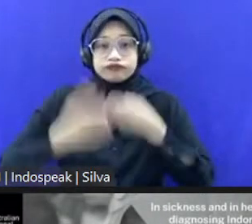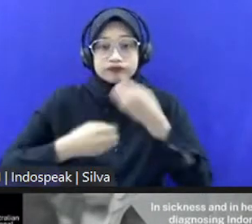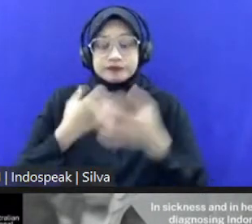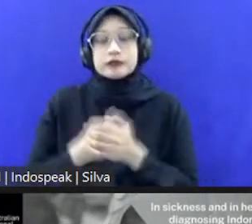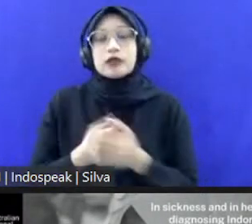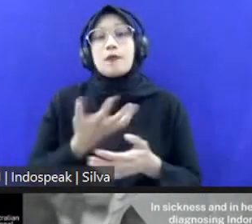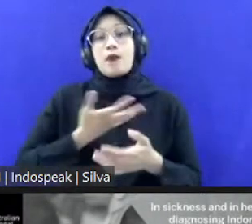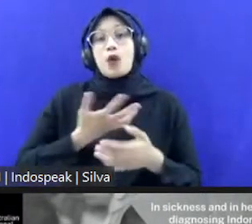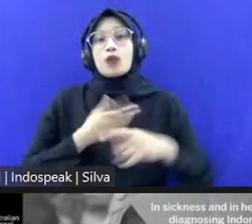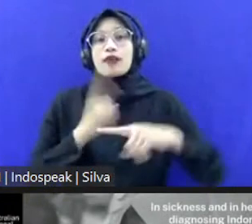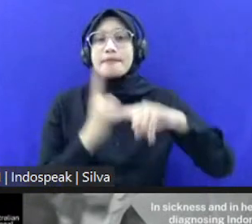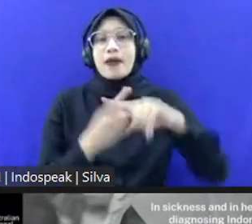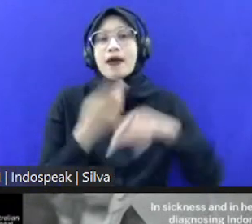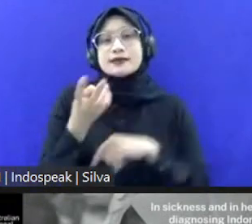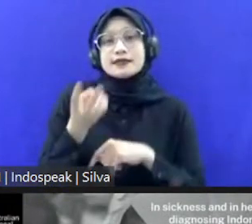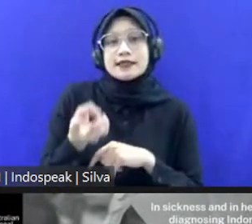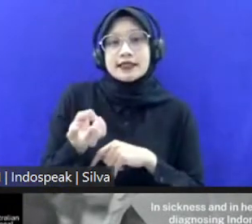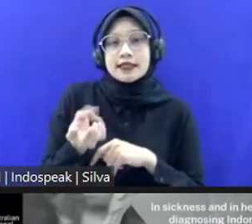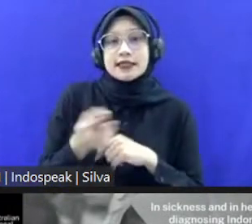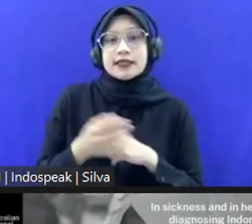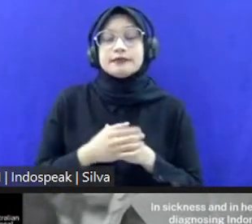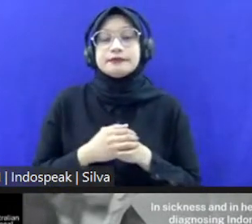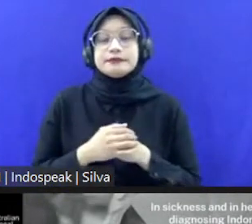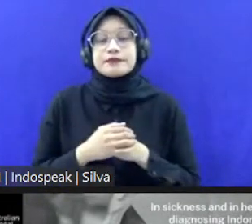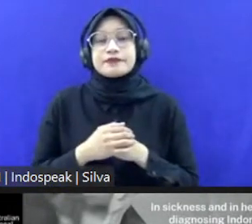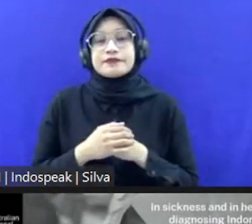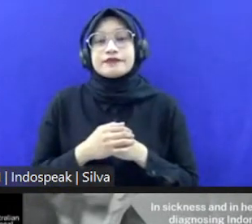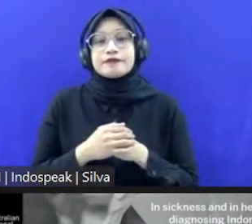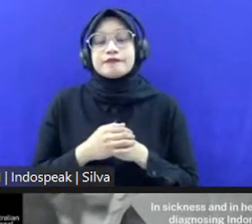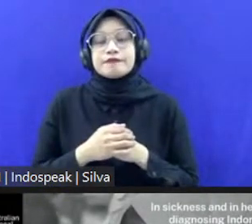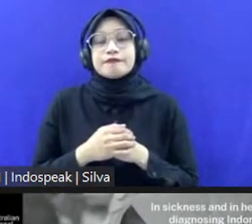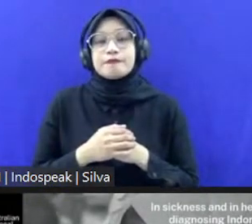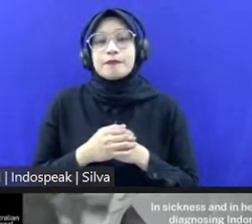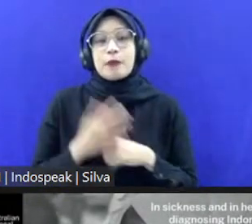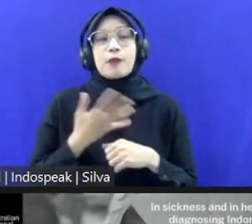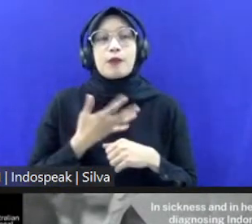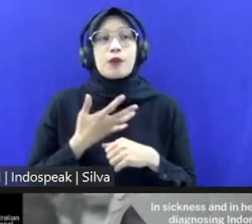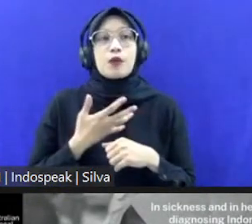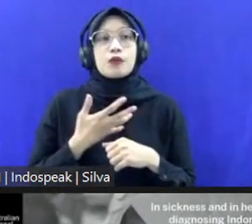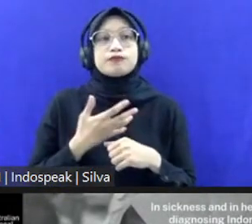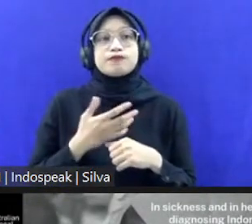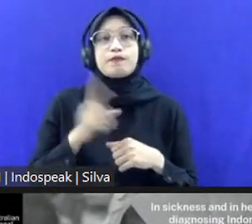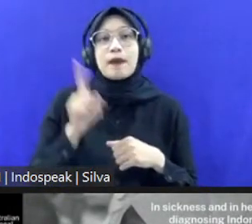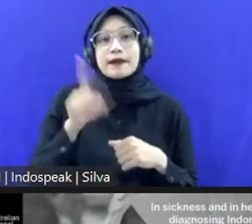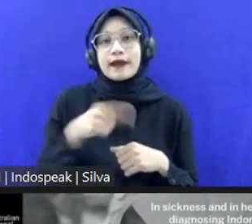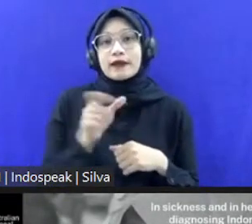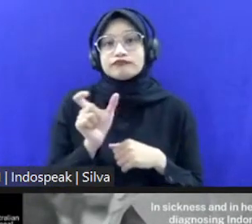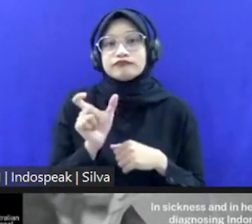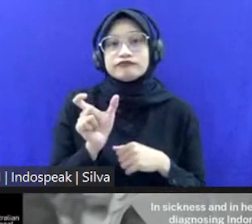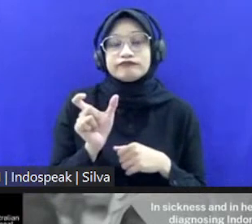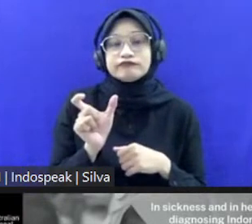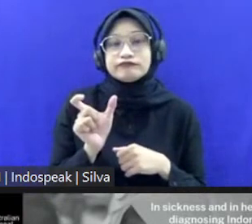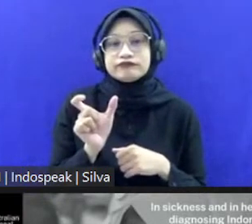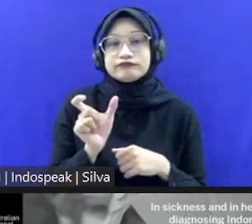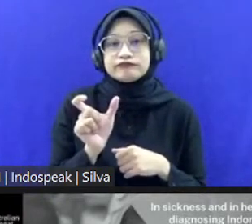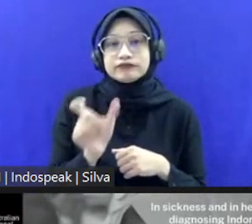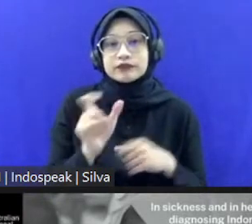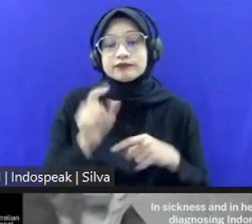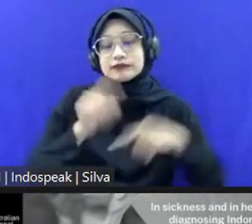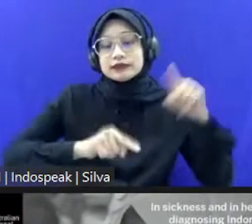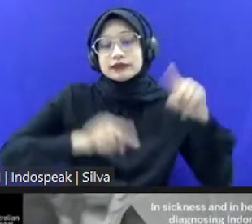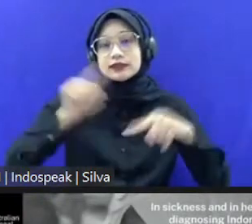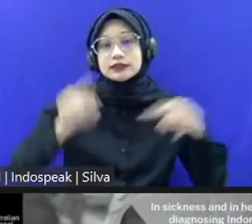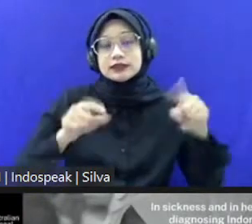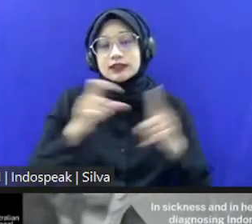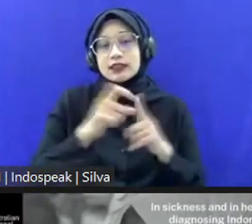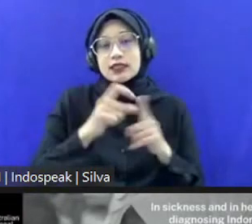add, I would like to use the term of the statistical data on